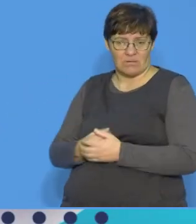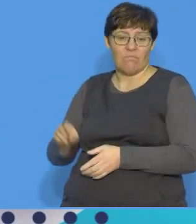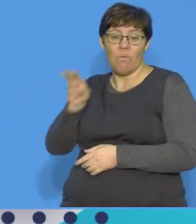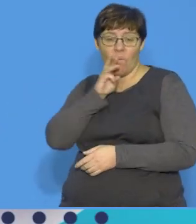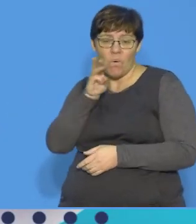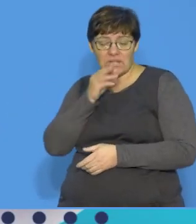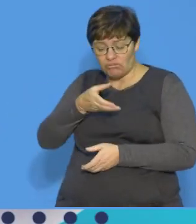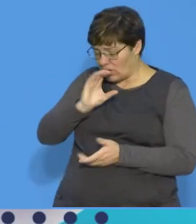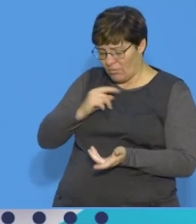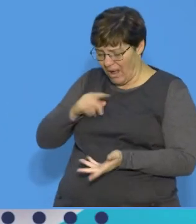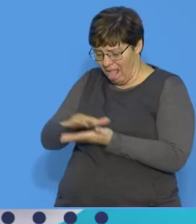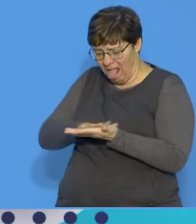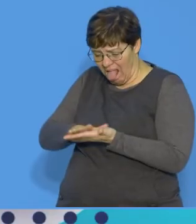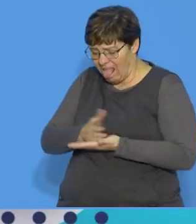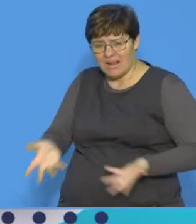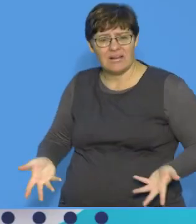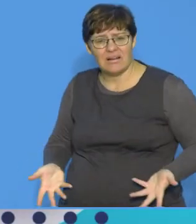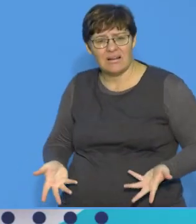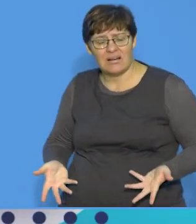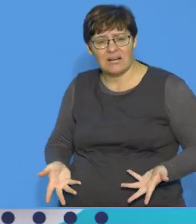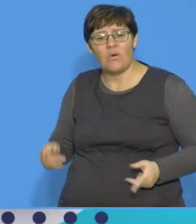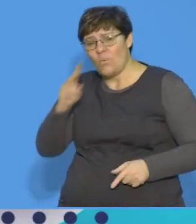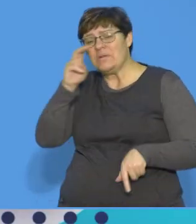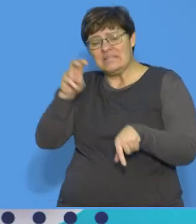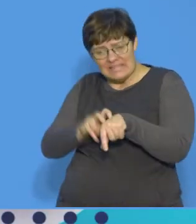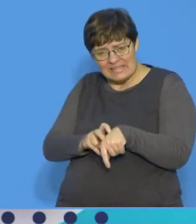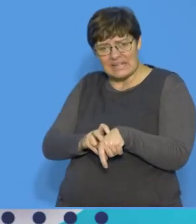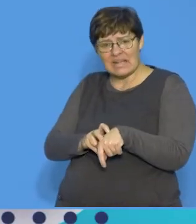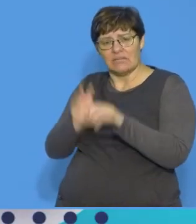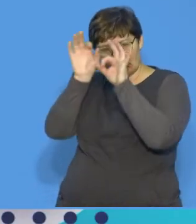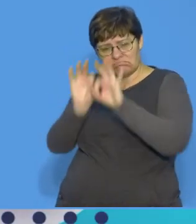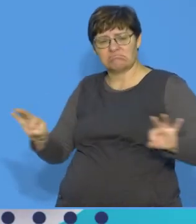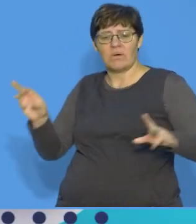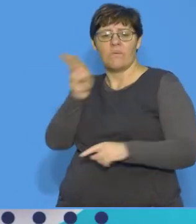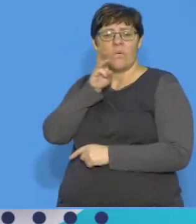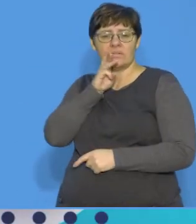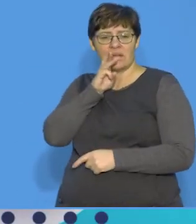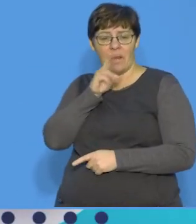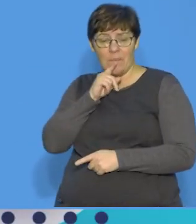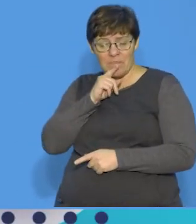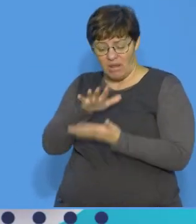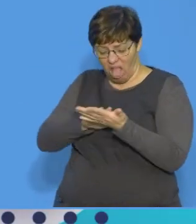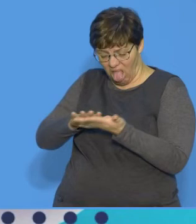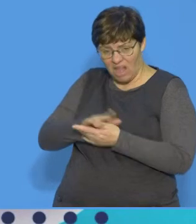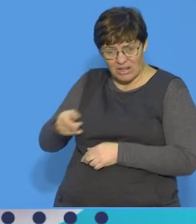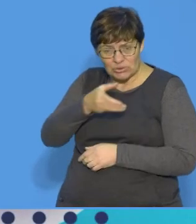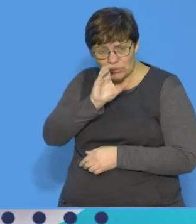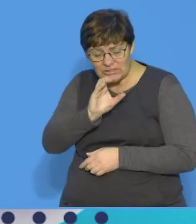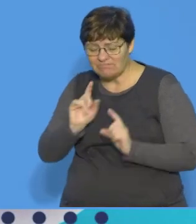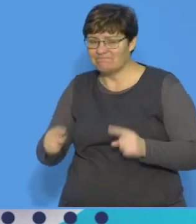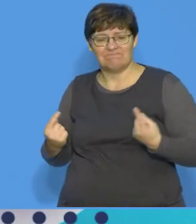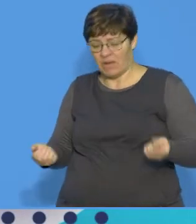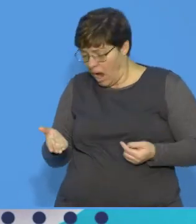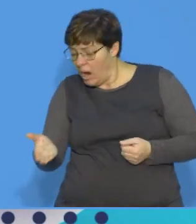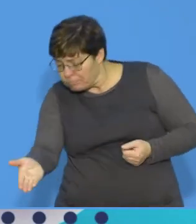for example. If the water is contaminated, that means although it might physically be